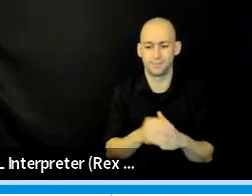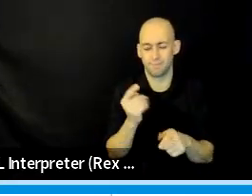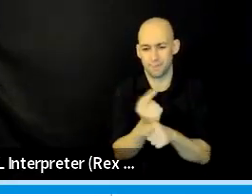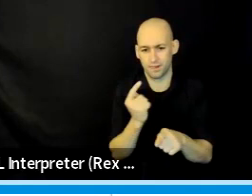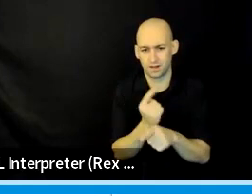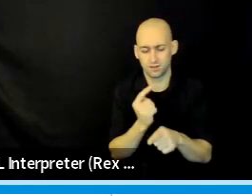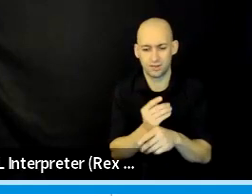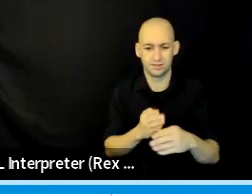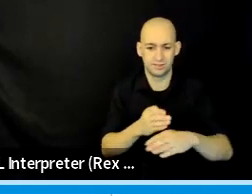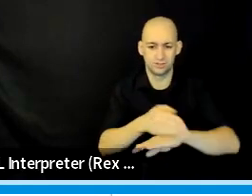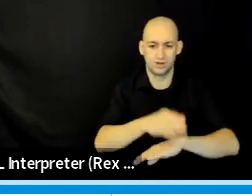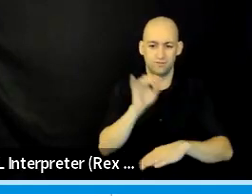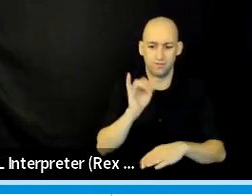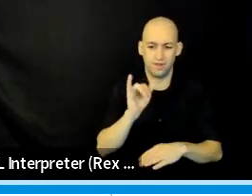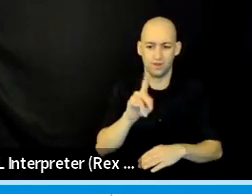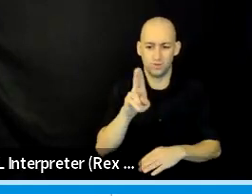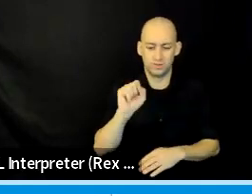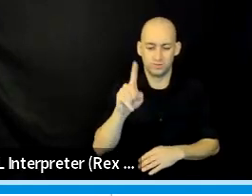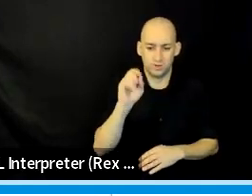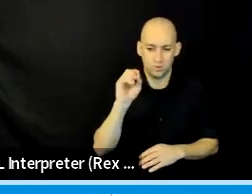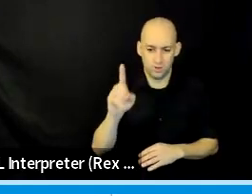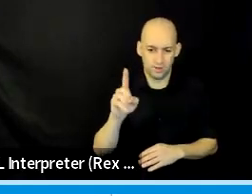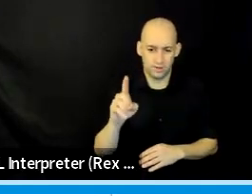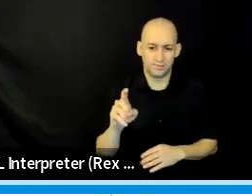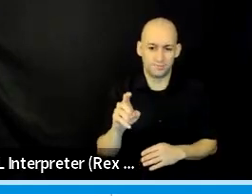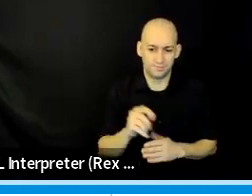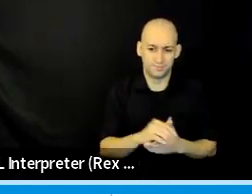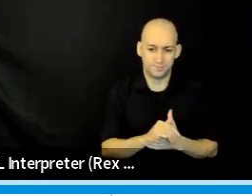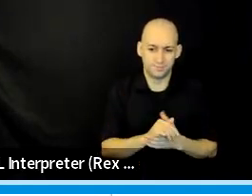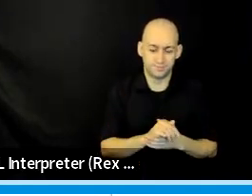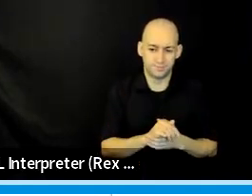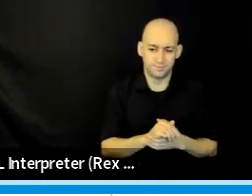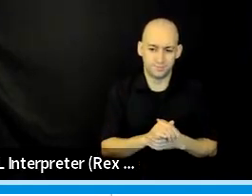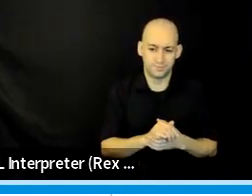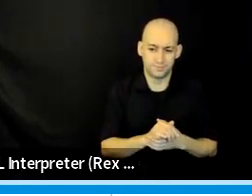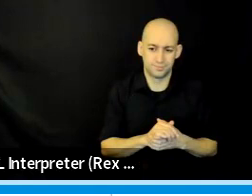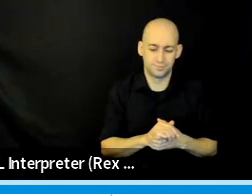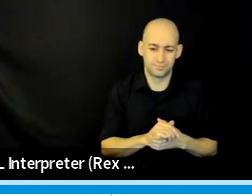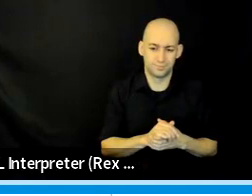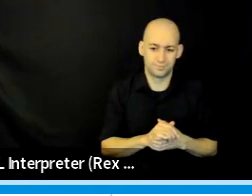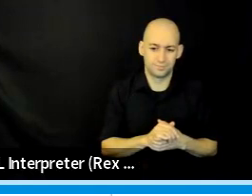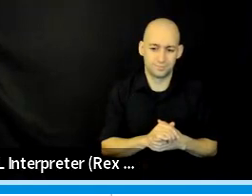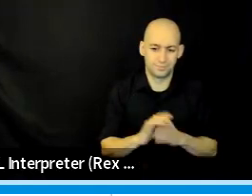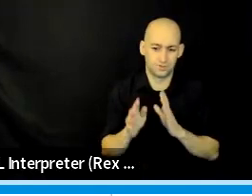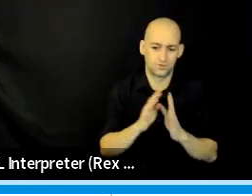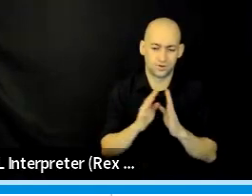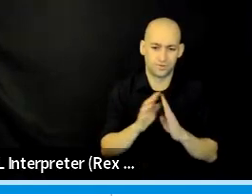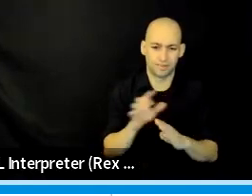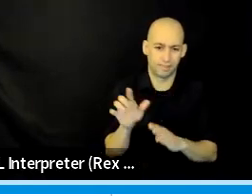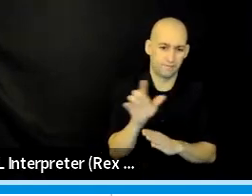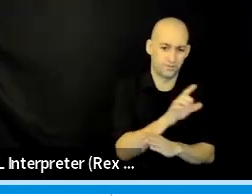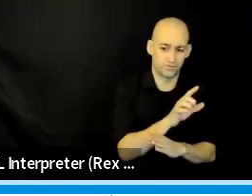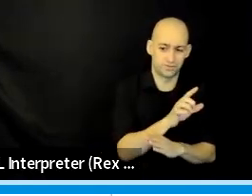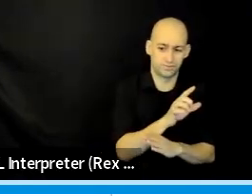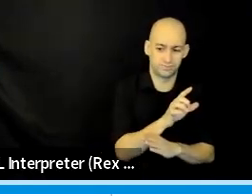and Wilsona Road creates 24 crossing conflict points for US 101 traffic making left turn movements to Wilsona